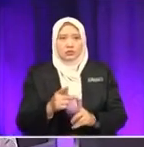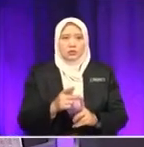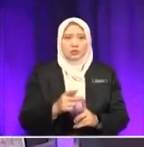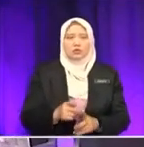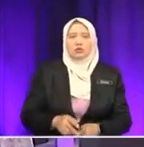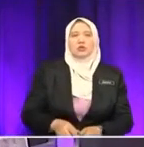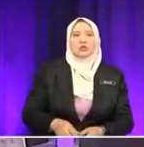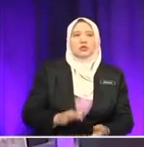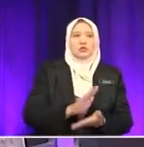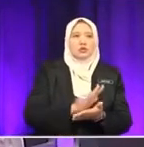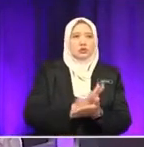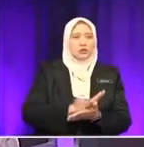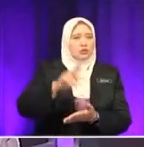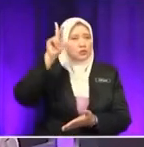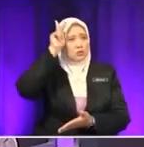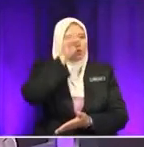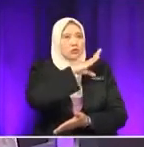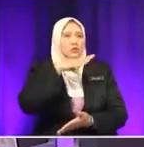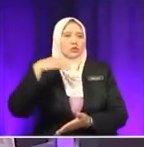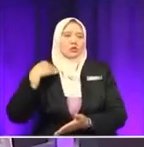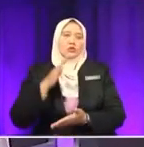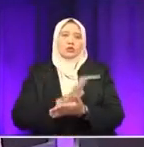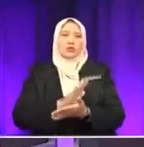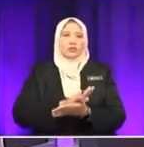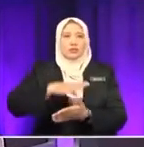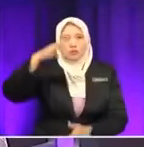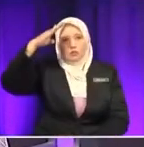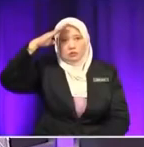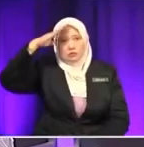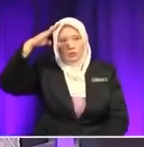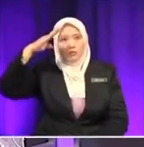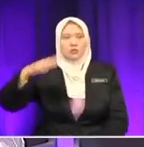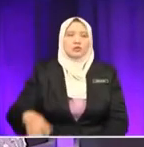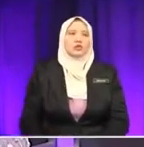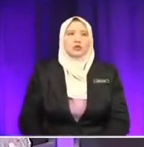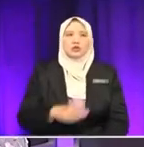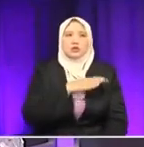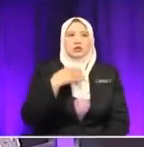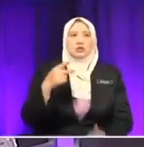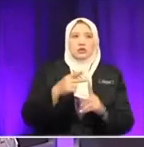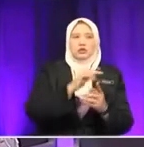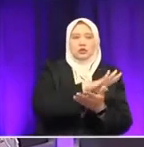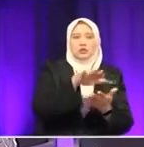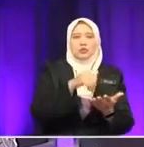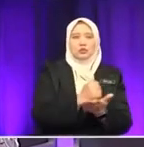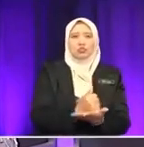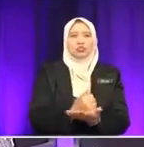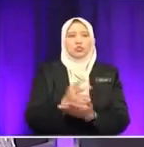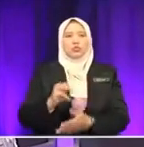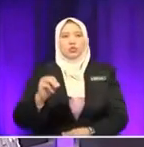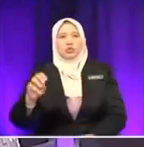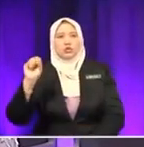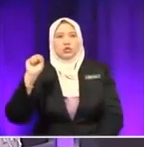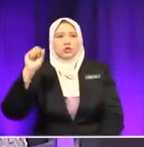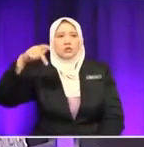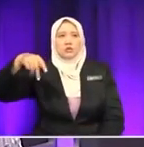Kelantan, thanks to SMK Bandar Mas Kota Tinggi, but my heart goes out all to the SPM candidates 2022.